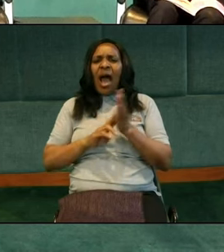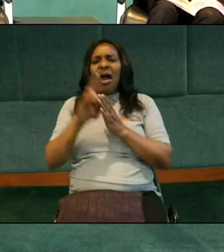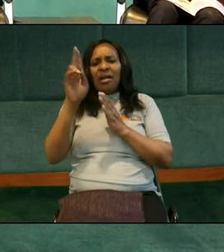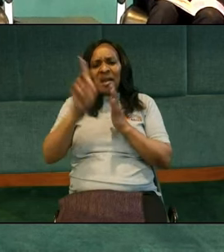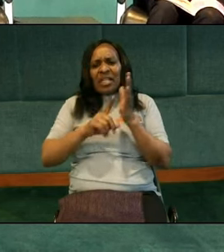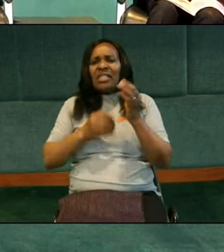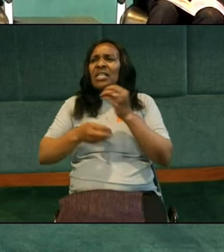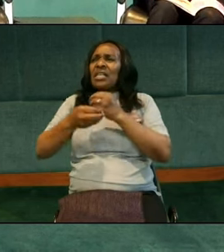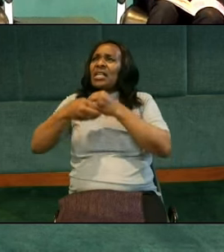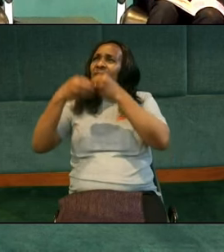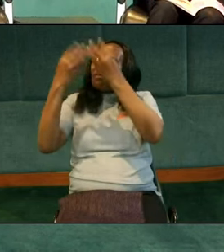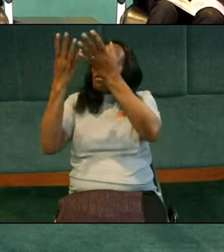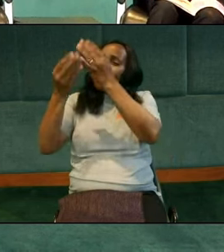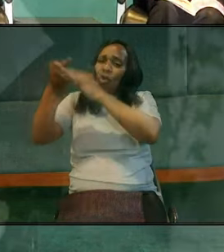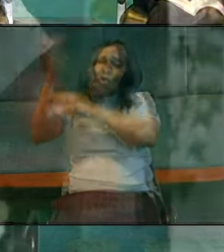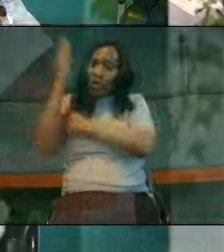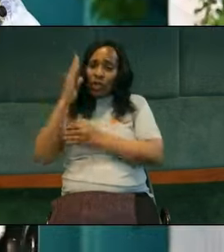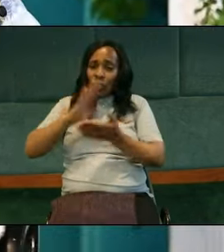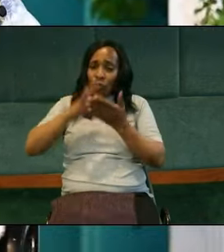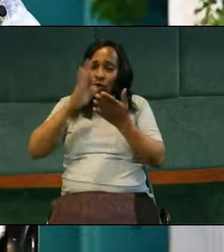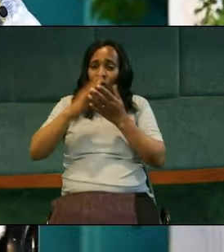to what he had,